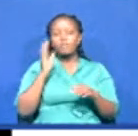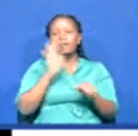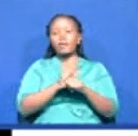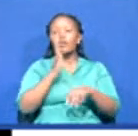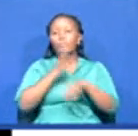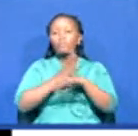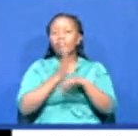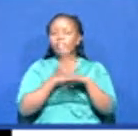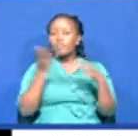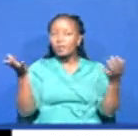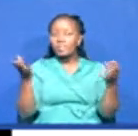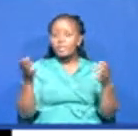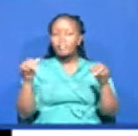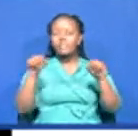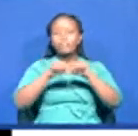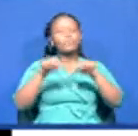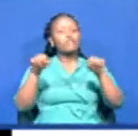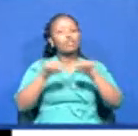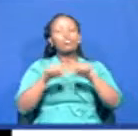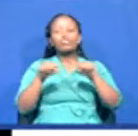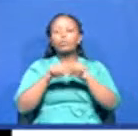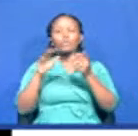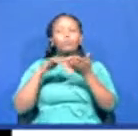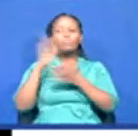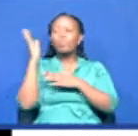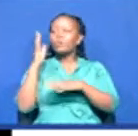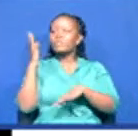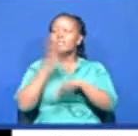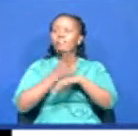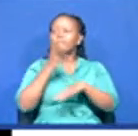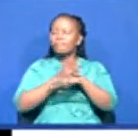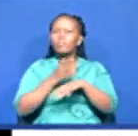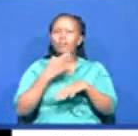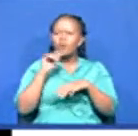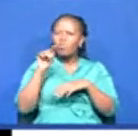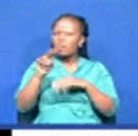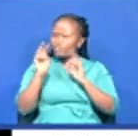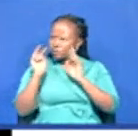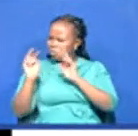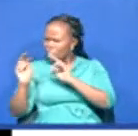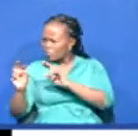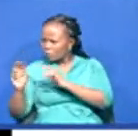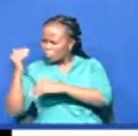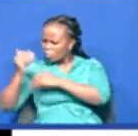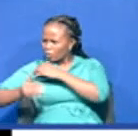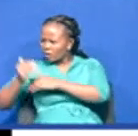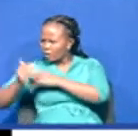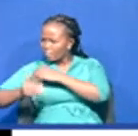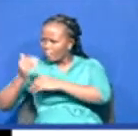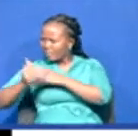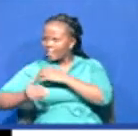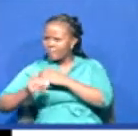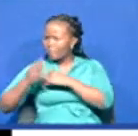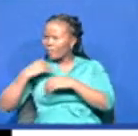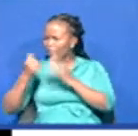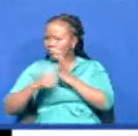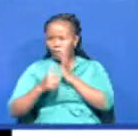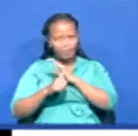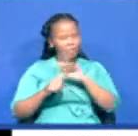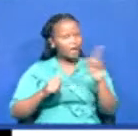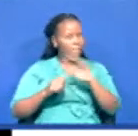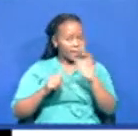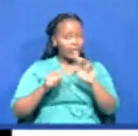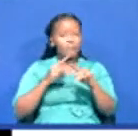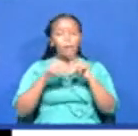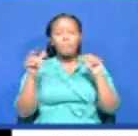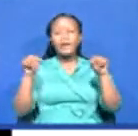Shoes are the most counterfeited. I don't want you to look at your neighbor's shoes, eh? I don't want to attract trouble here. But shoes are the